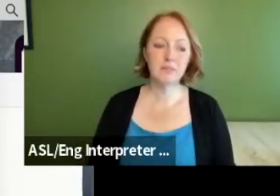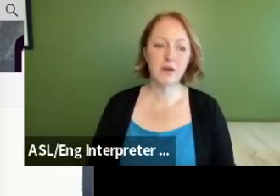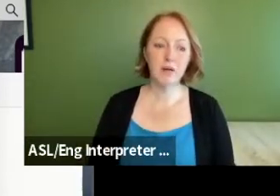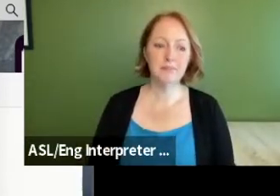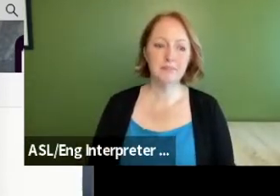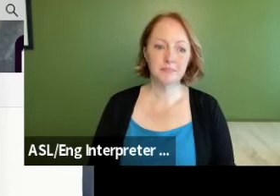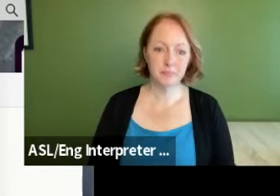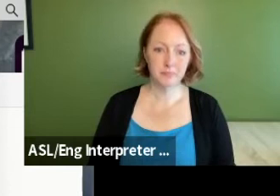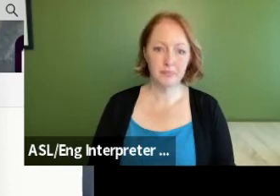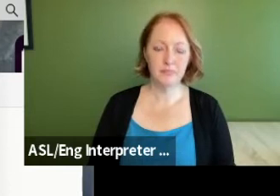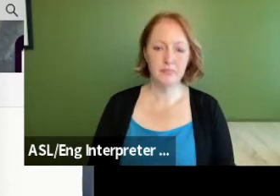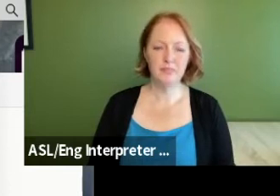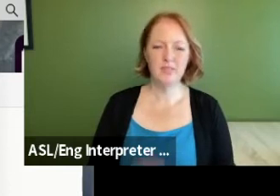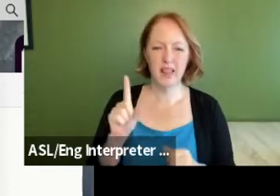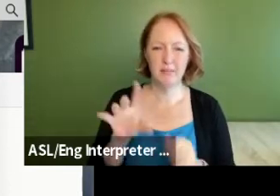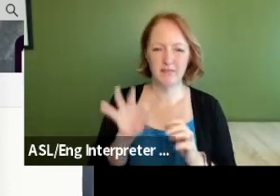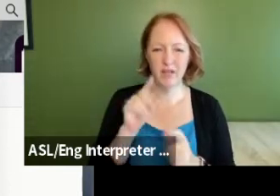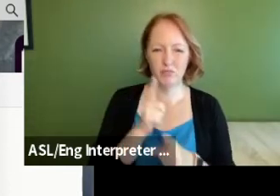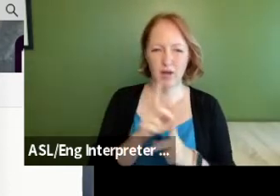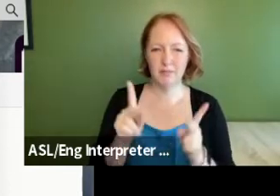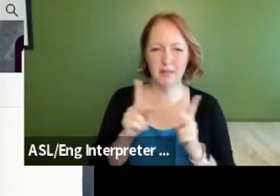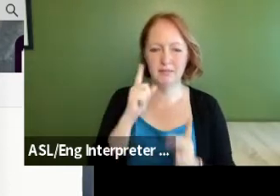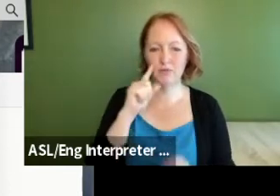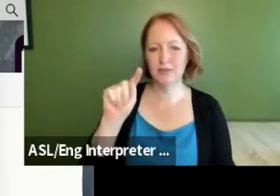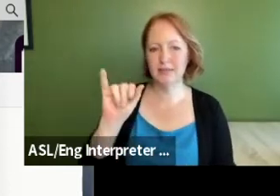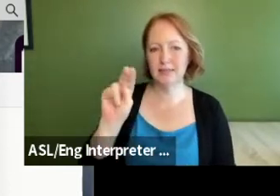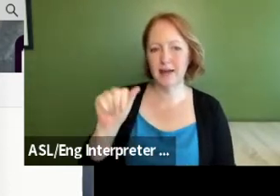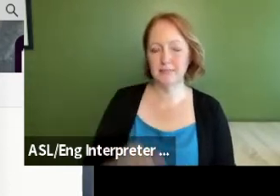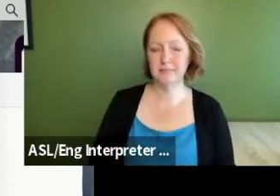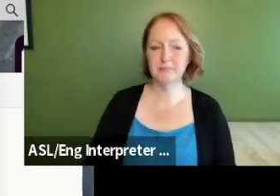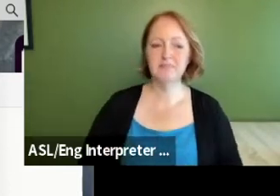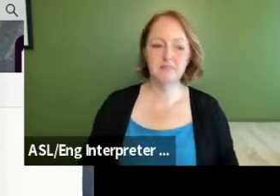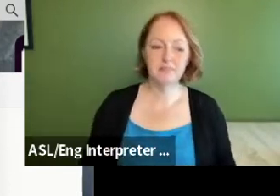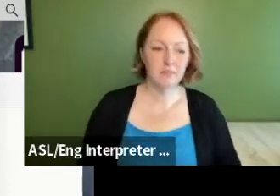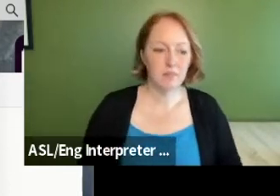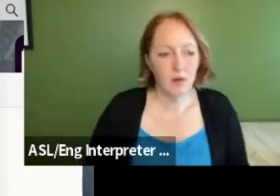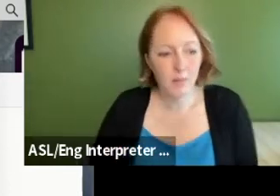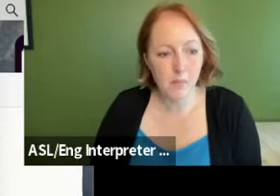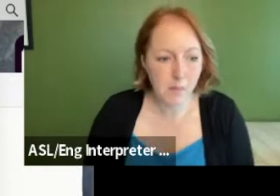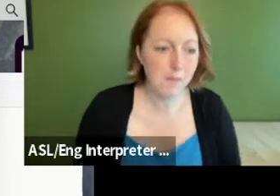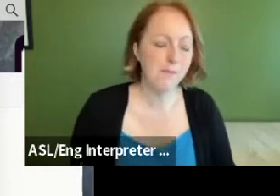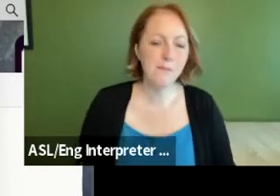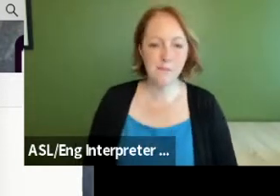lesson. Let me get to Tina. Tina's about right here.